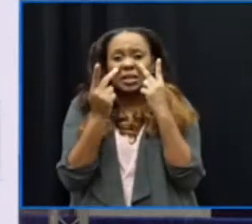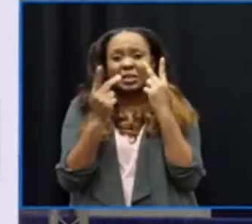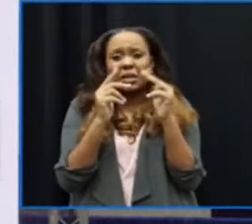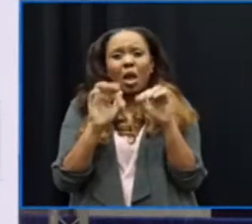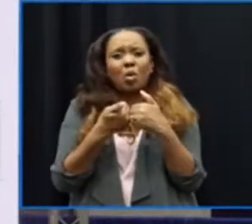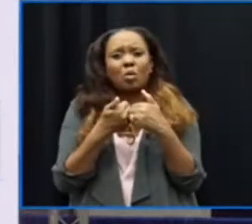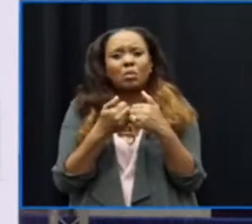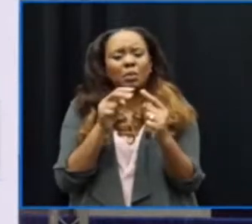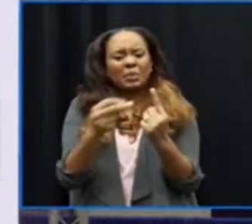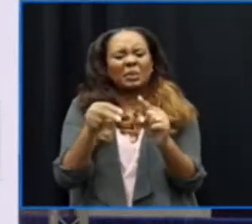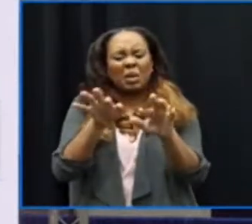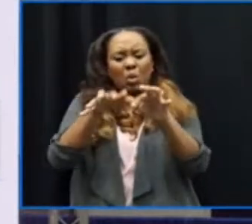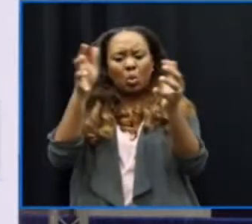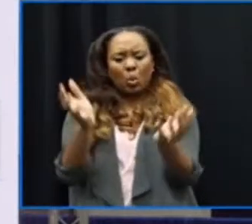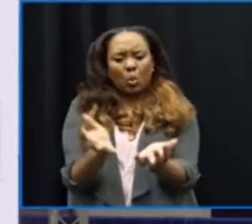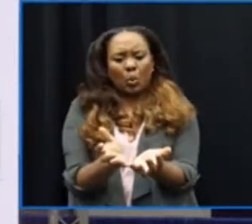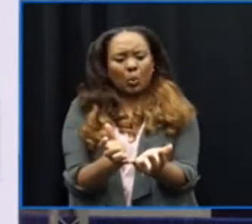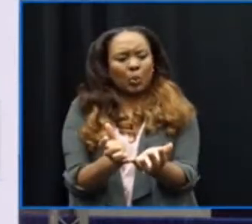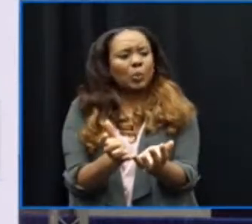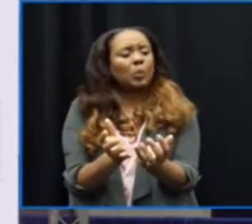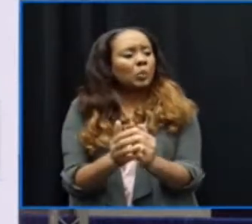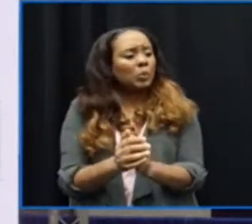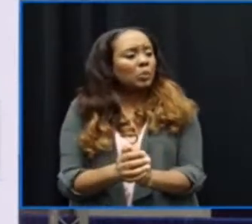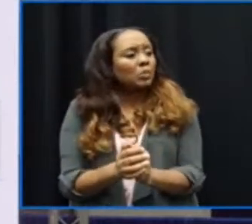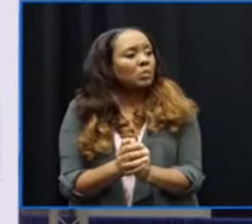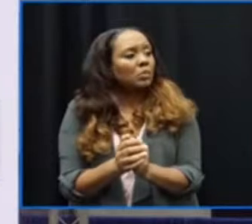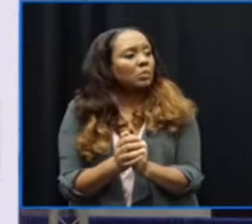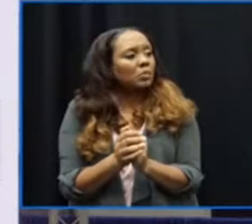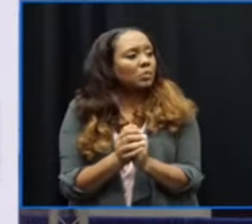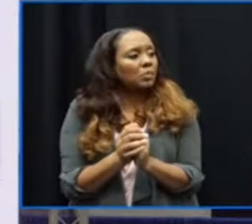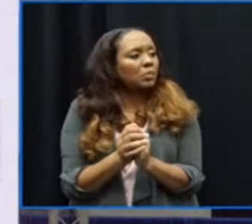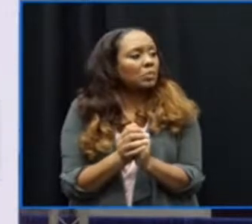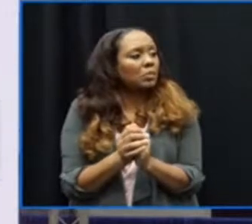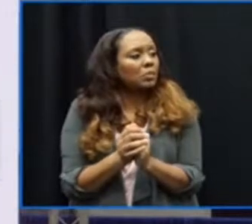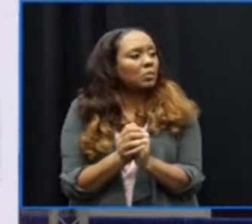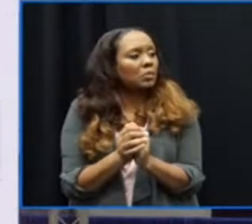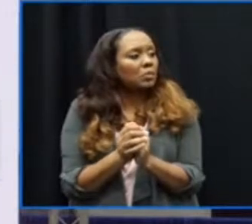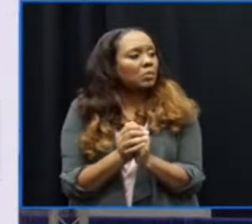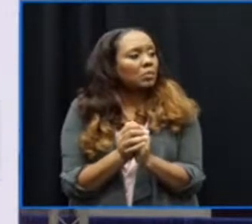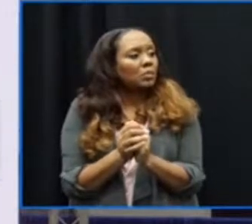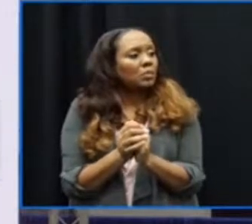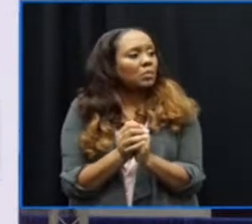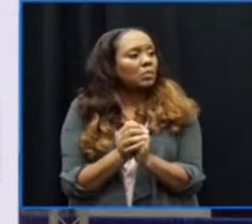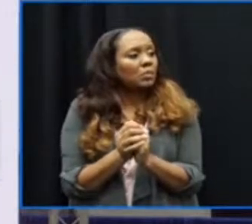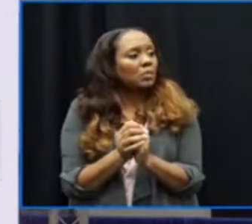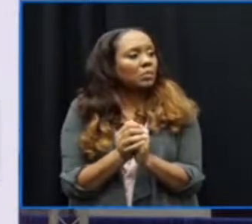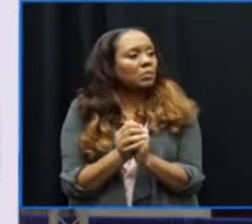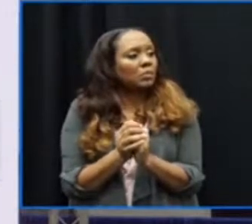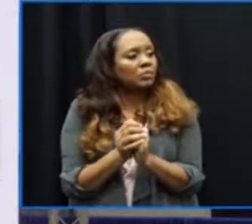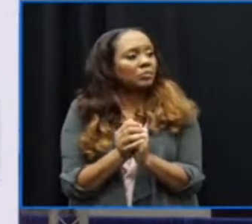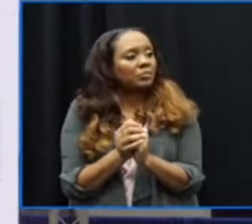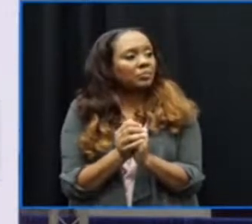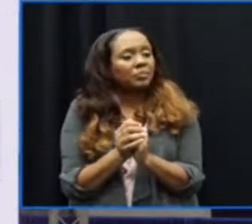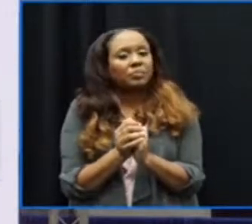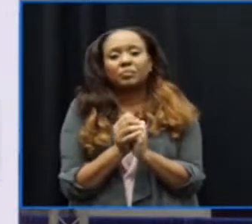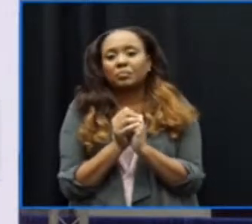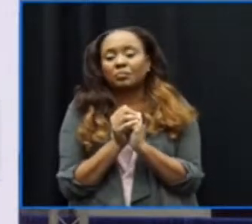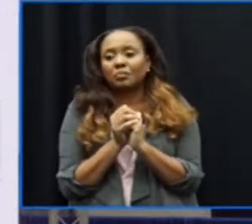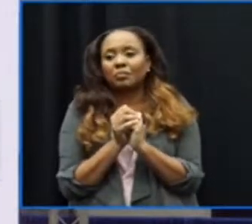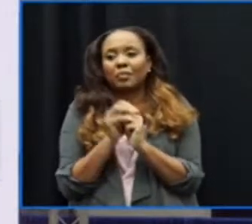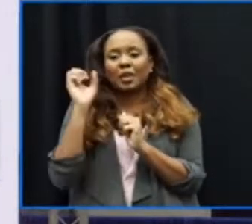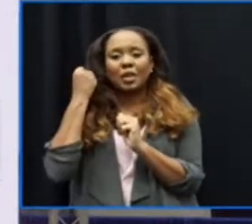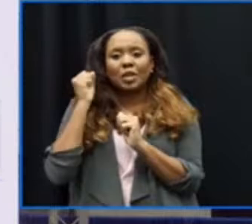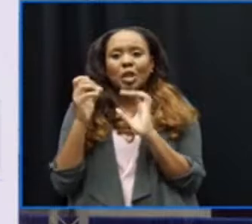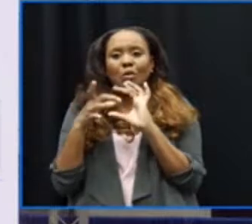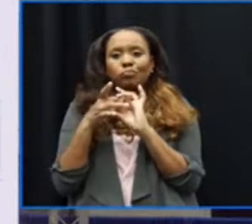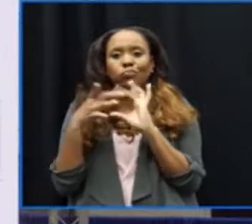comes in, they can say, well, the targets are either met or not met, and if they're not met, there are 2 or 3 things that we have to do to ensure that